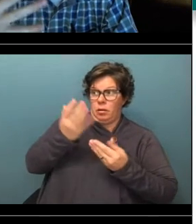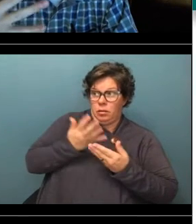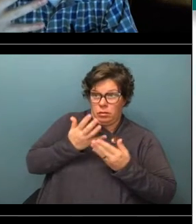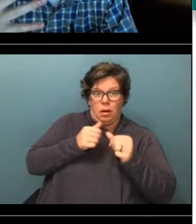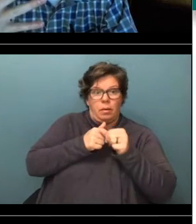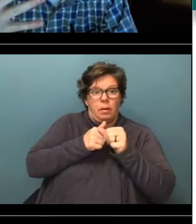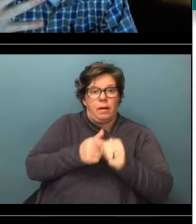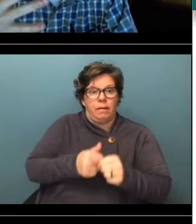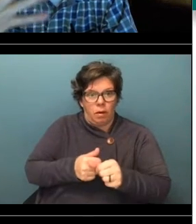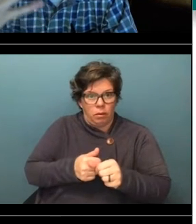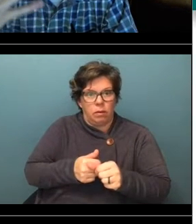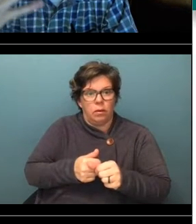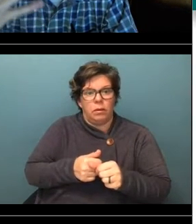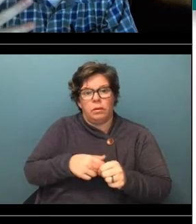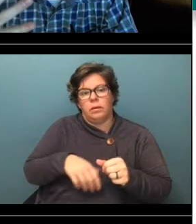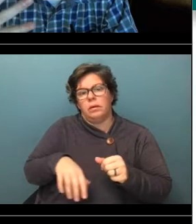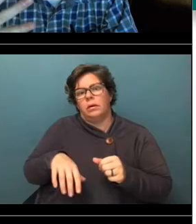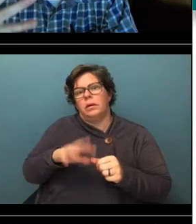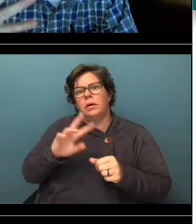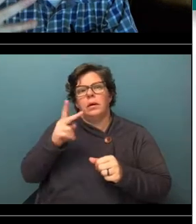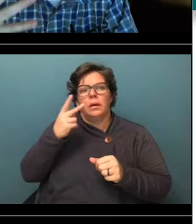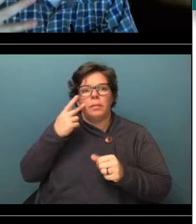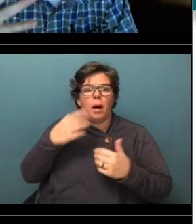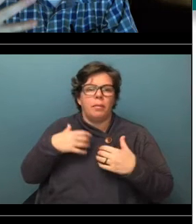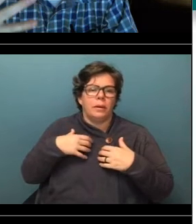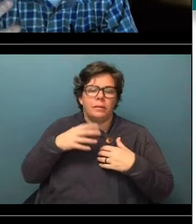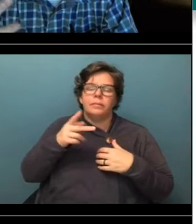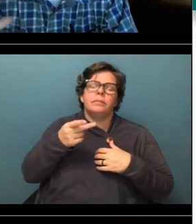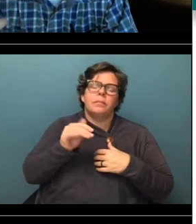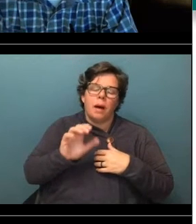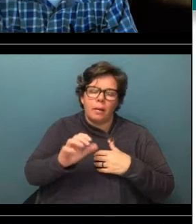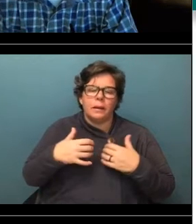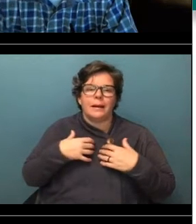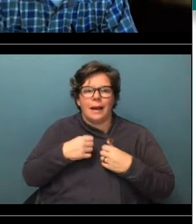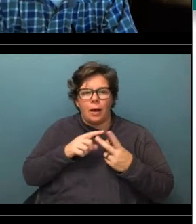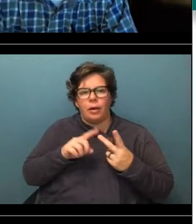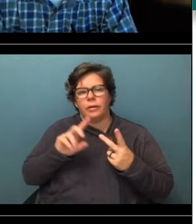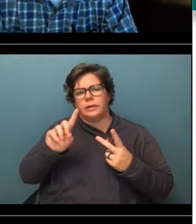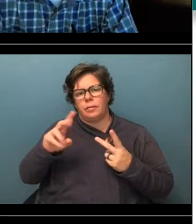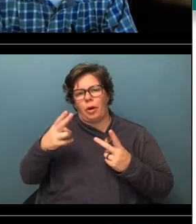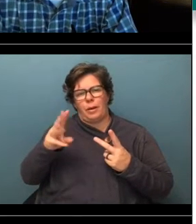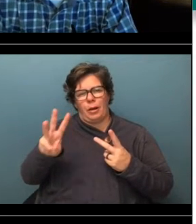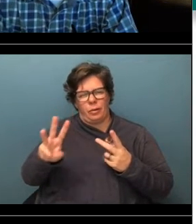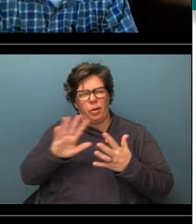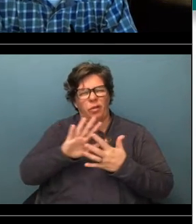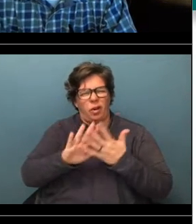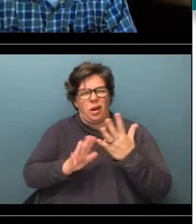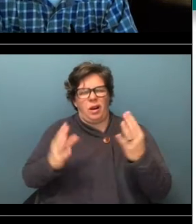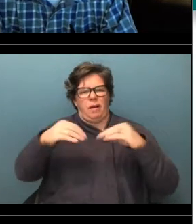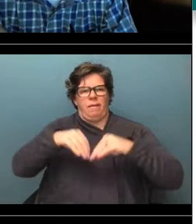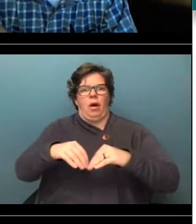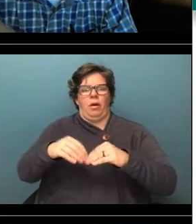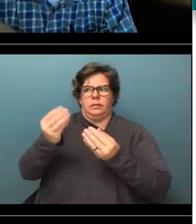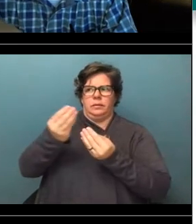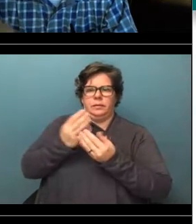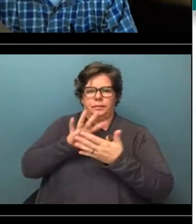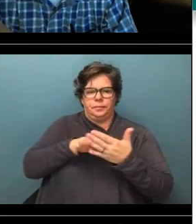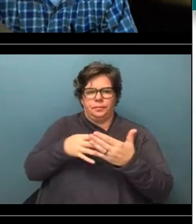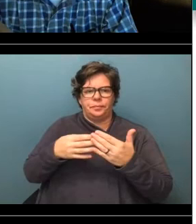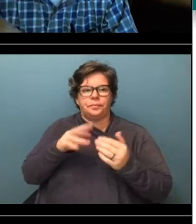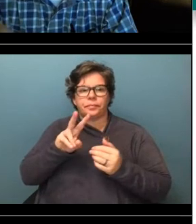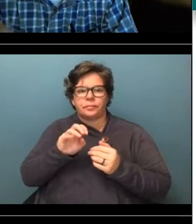involved entities, such as the public health entities, Department of Health and Welfare, etc. I hope that this virtual tour will give you an idea of